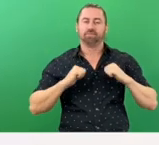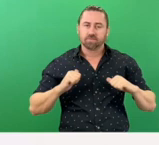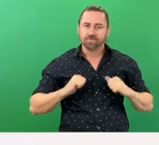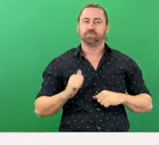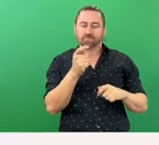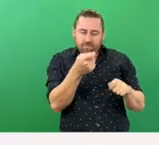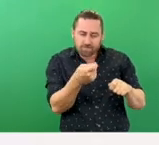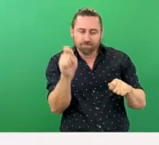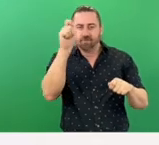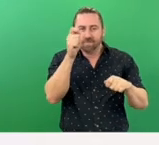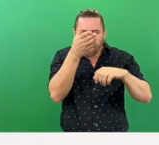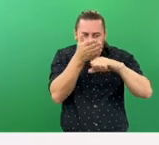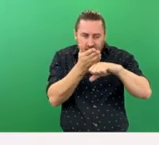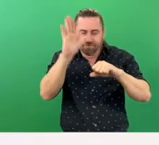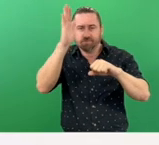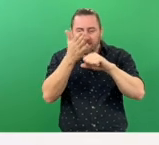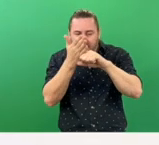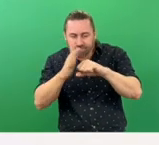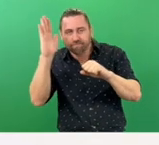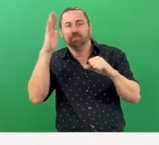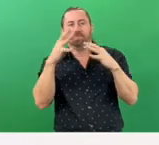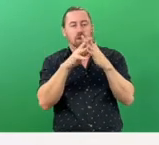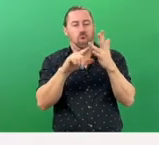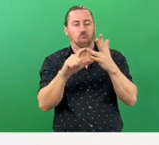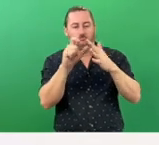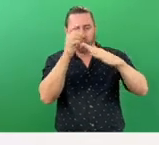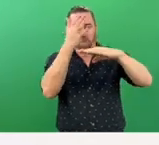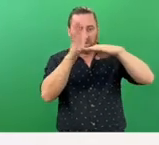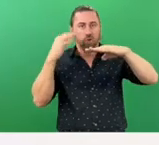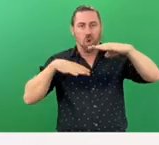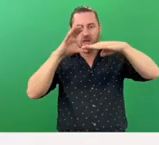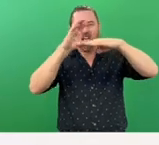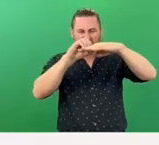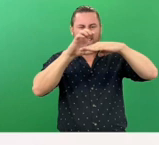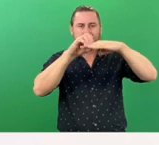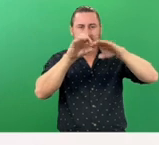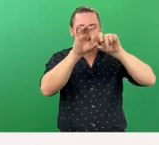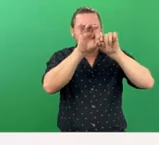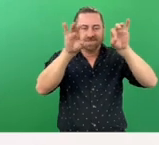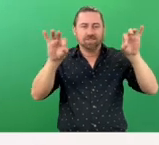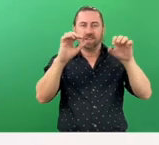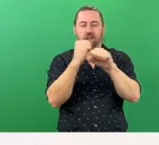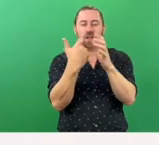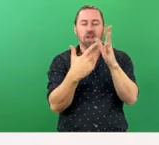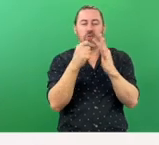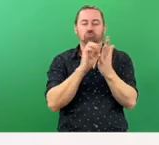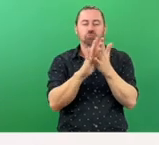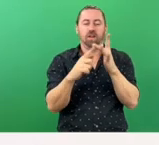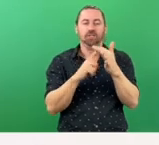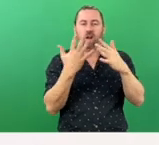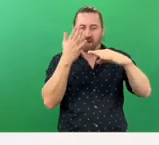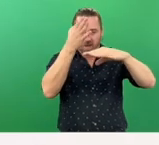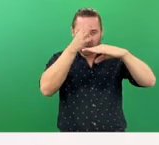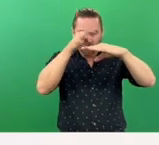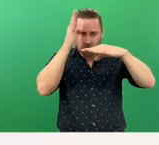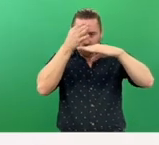wrist just right so that you're taking the wood off of the graphite core without chewing into the graphite. That's what you want